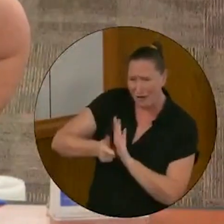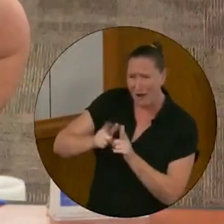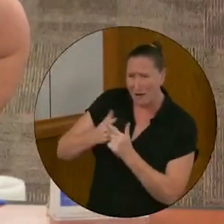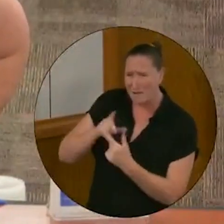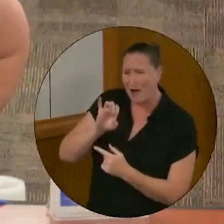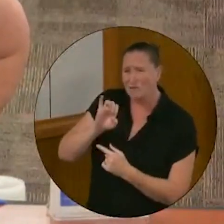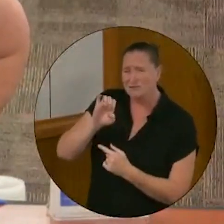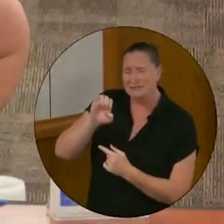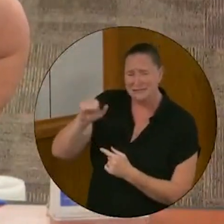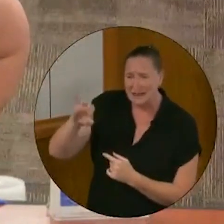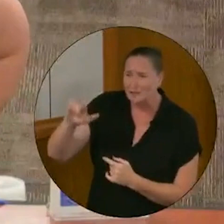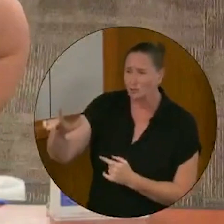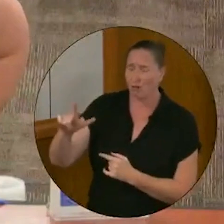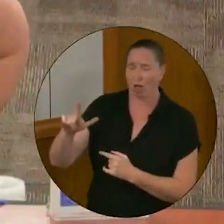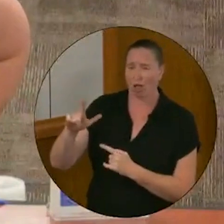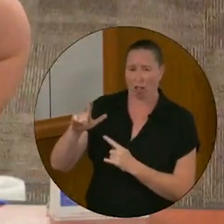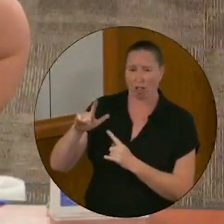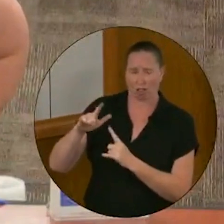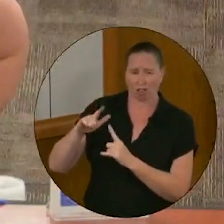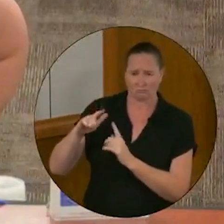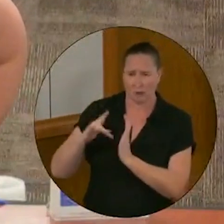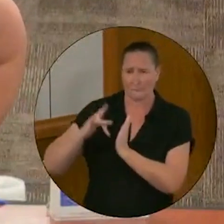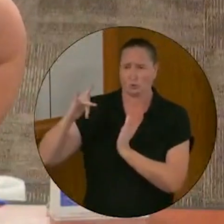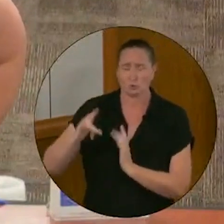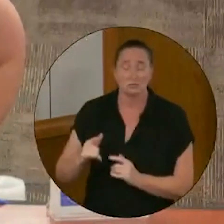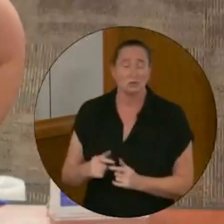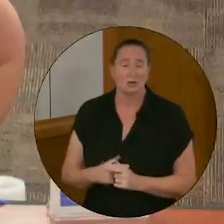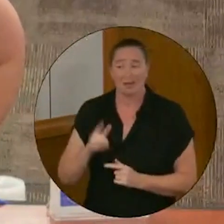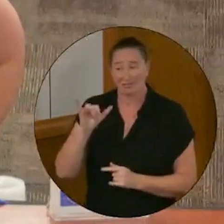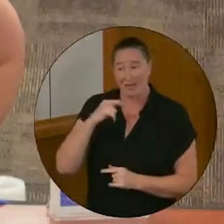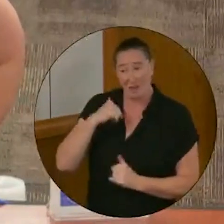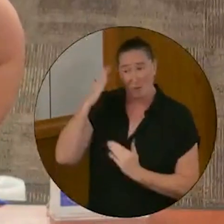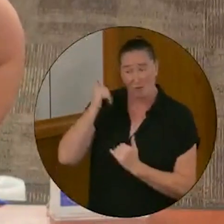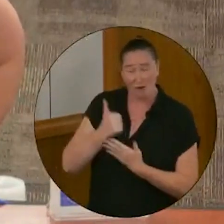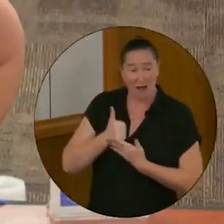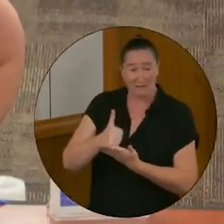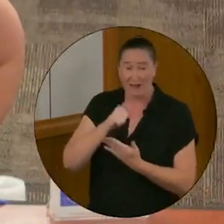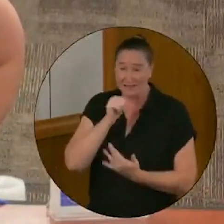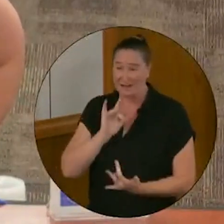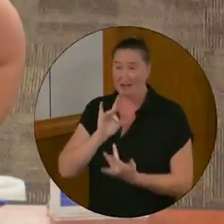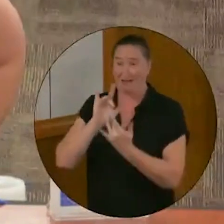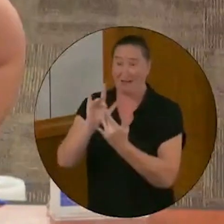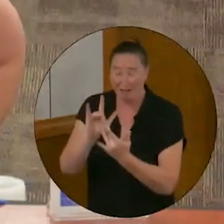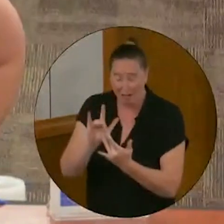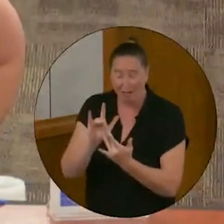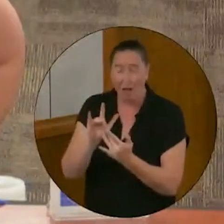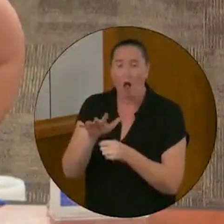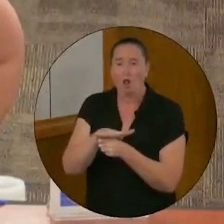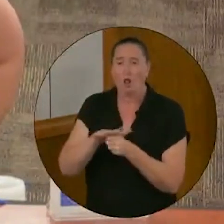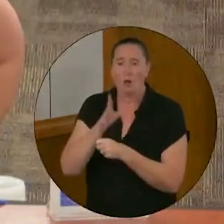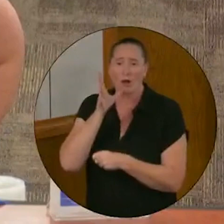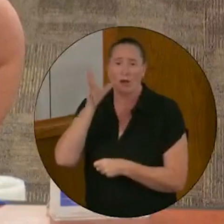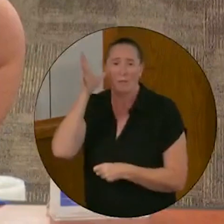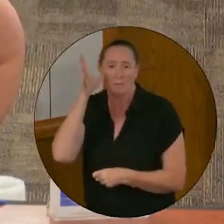abuse, and that is where I am hoping you will help. If I had not reached out to a local parent advocacy